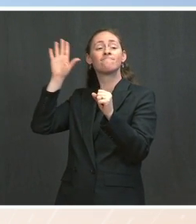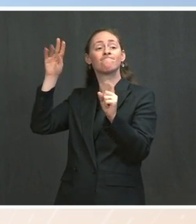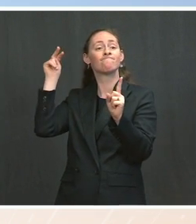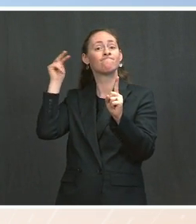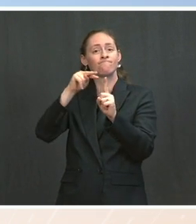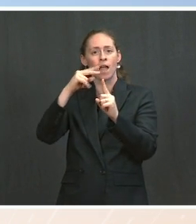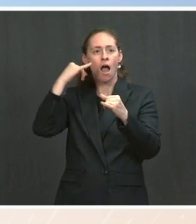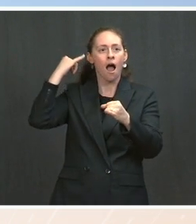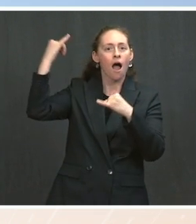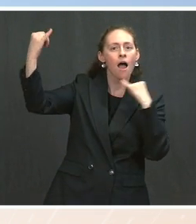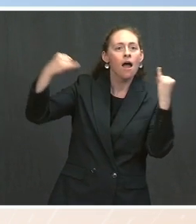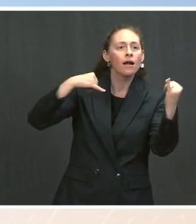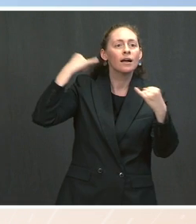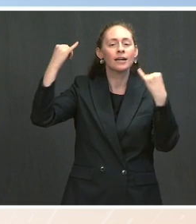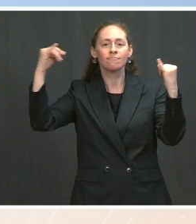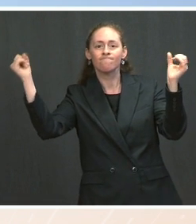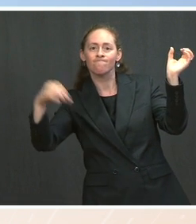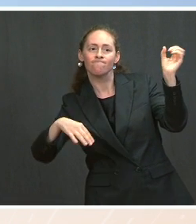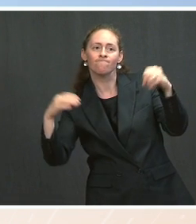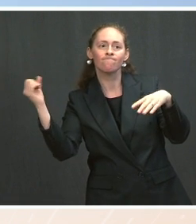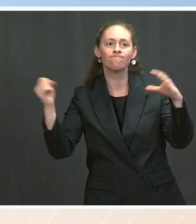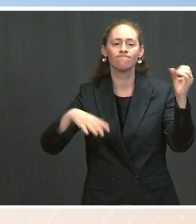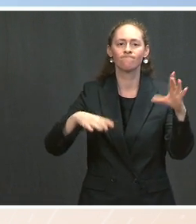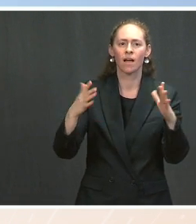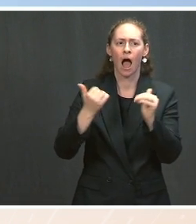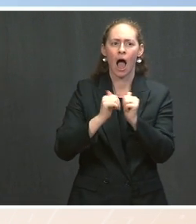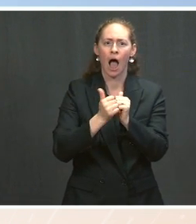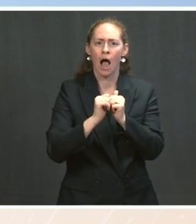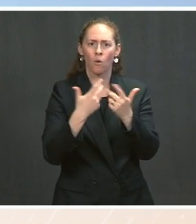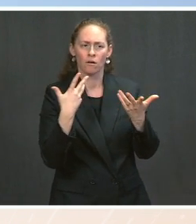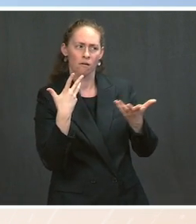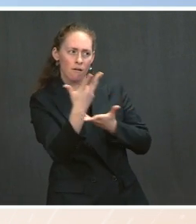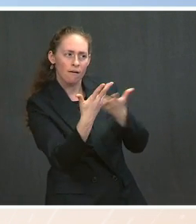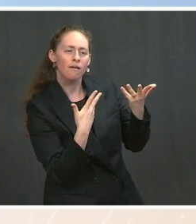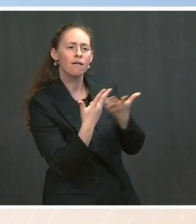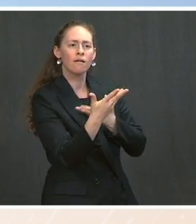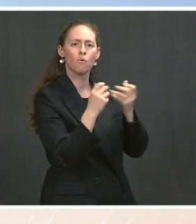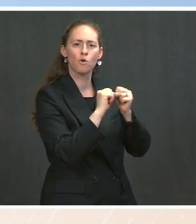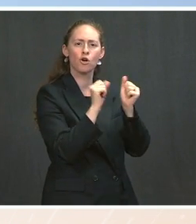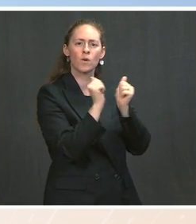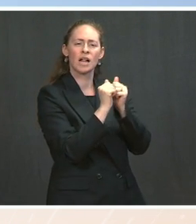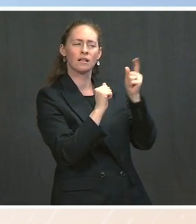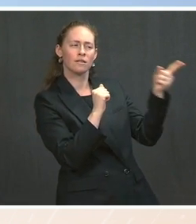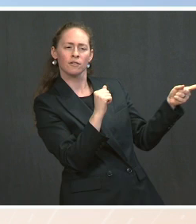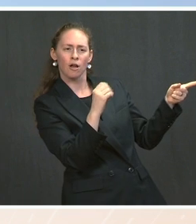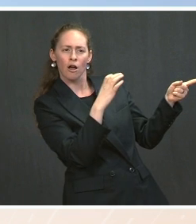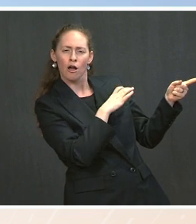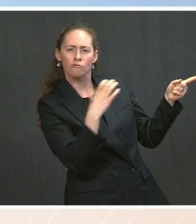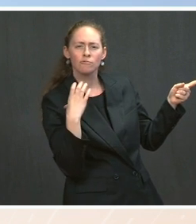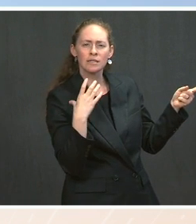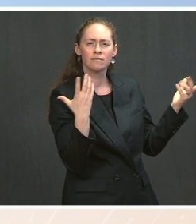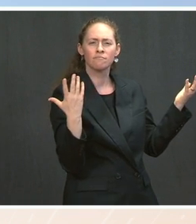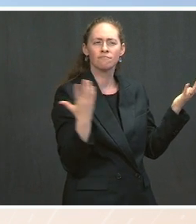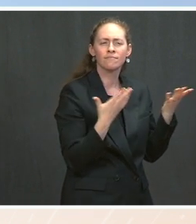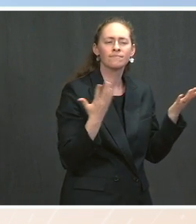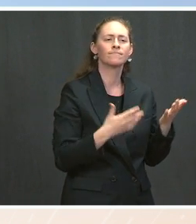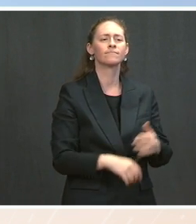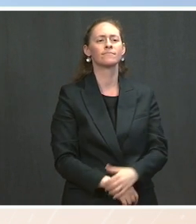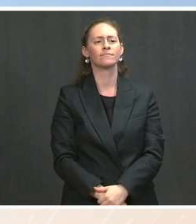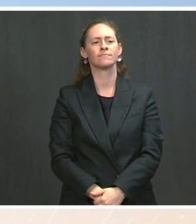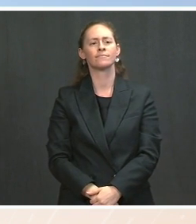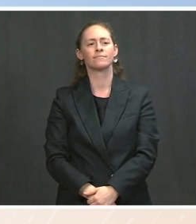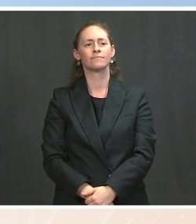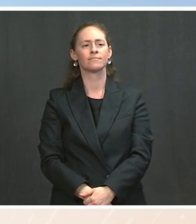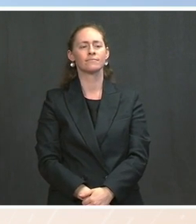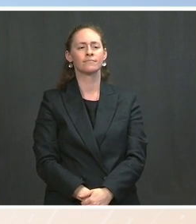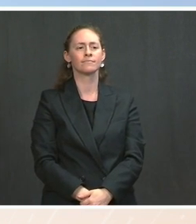move forward, we're very open to working with Congress on what that looks like. So there is some overlap in some of the pieces proposed in the jobs plan